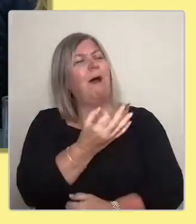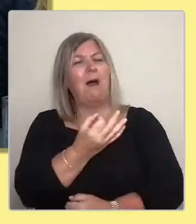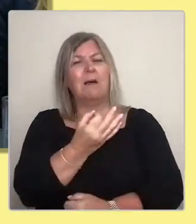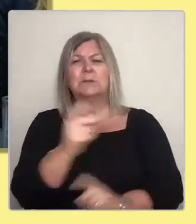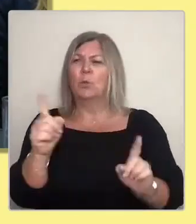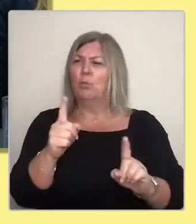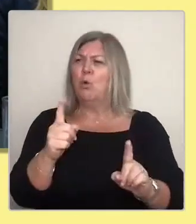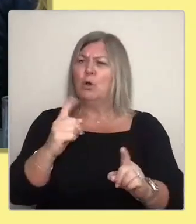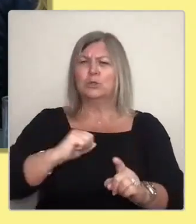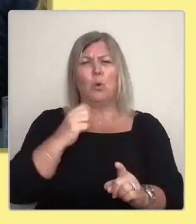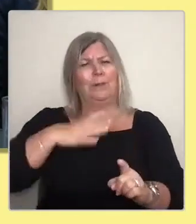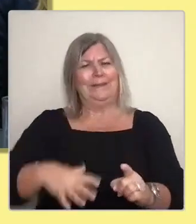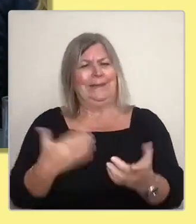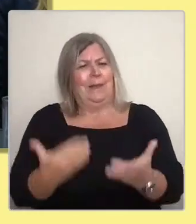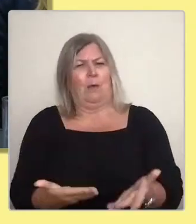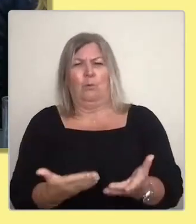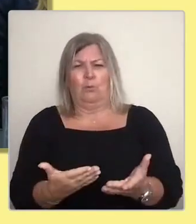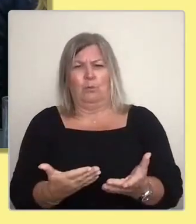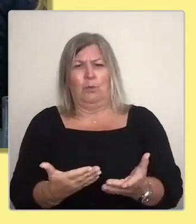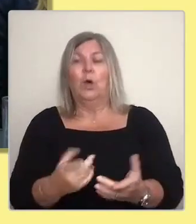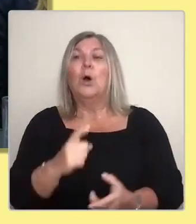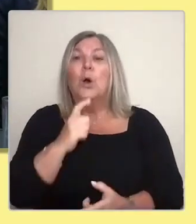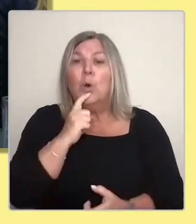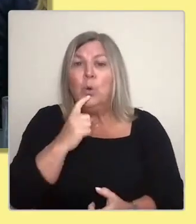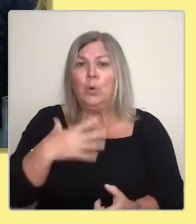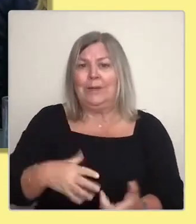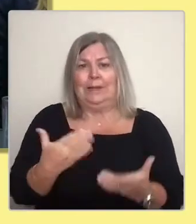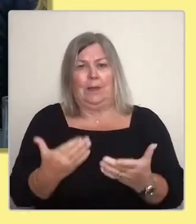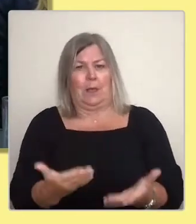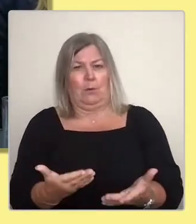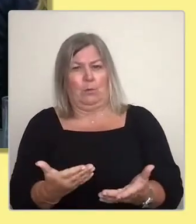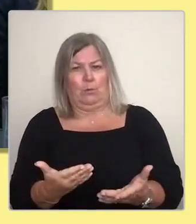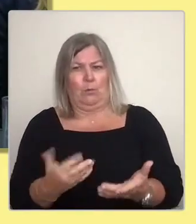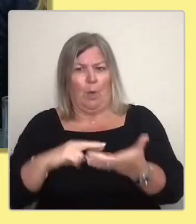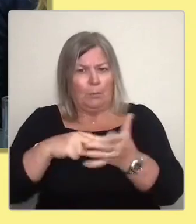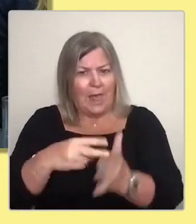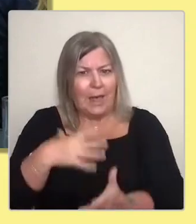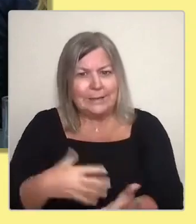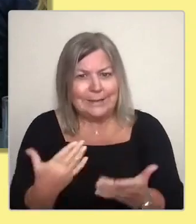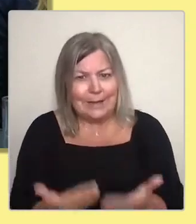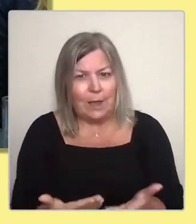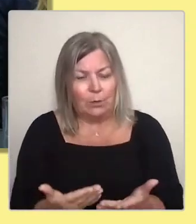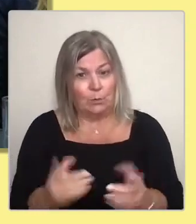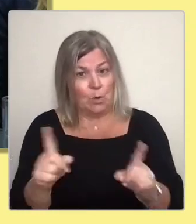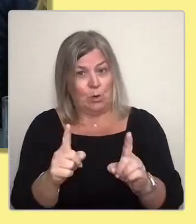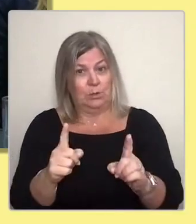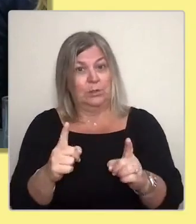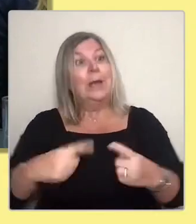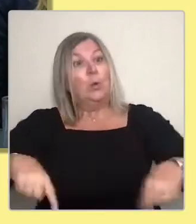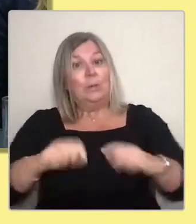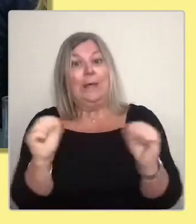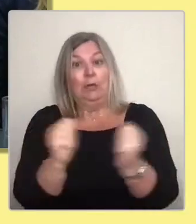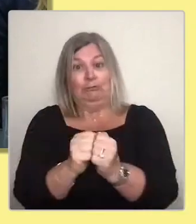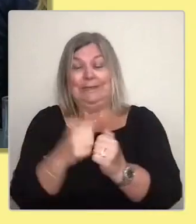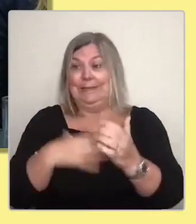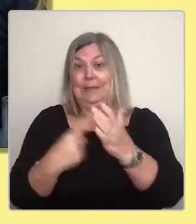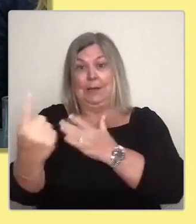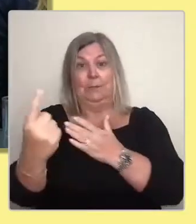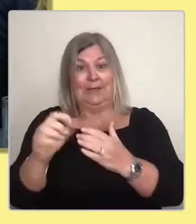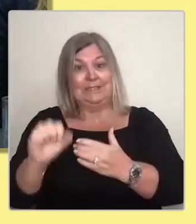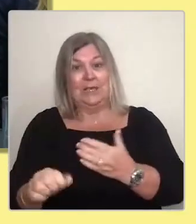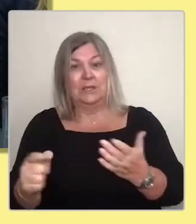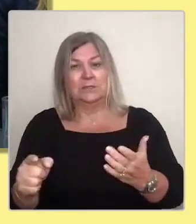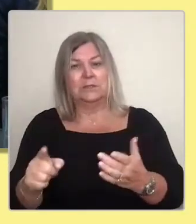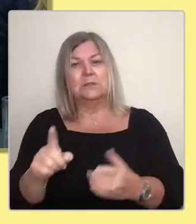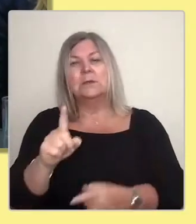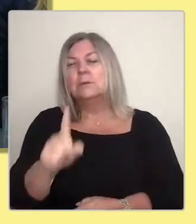does Scotland need right now? What plan does Scotland need right now? We are agreed Scotland needs independence. But the